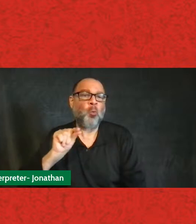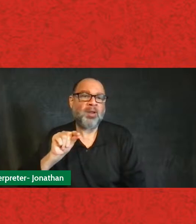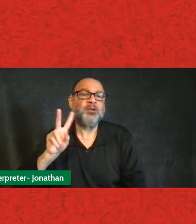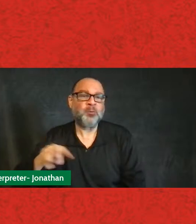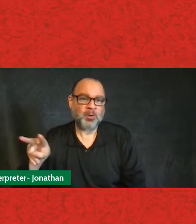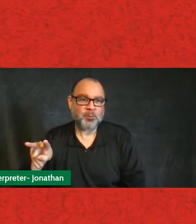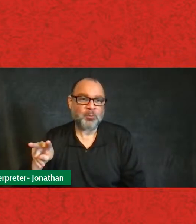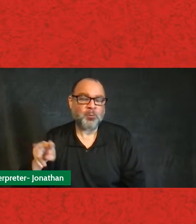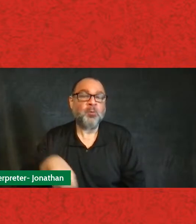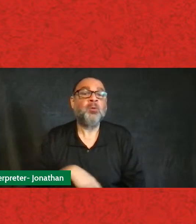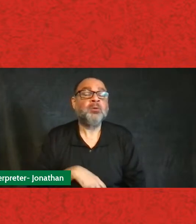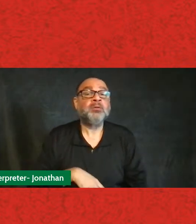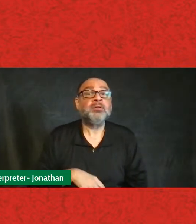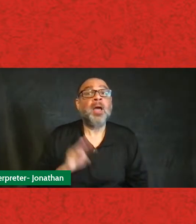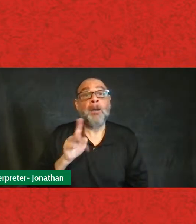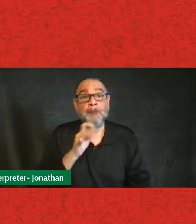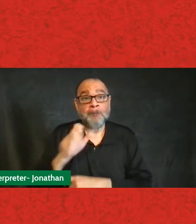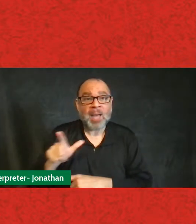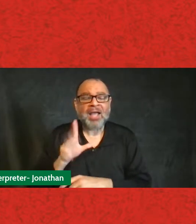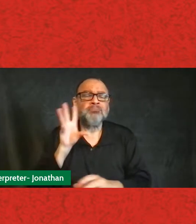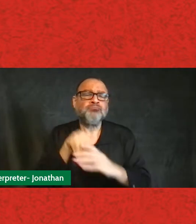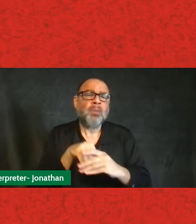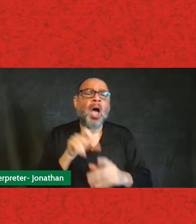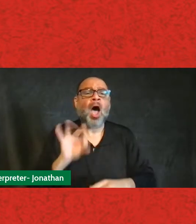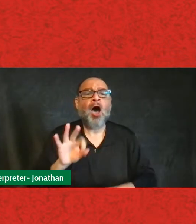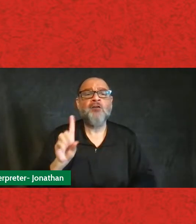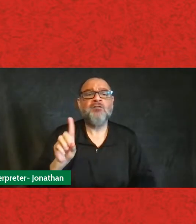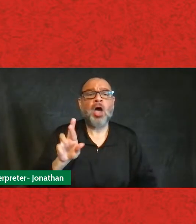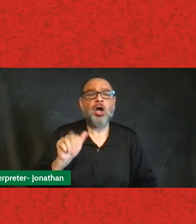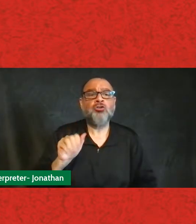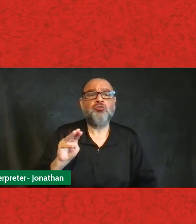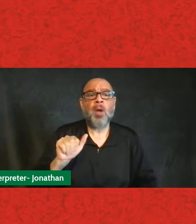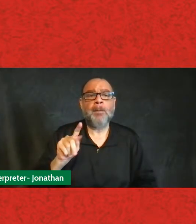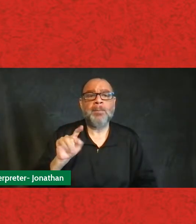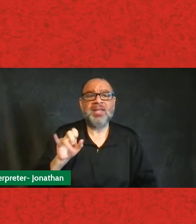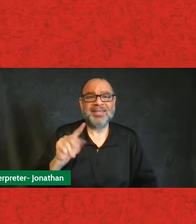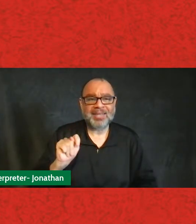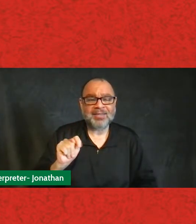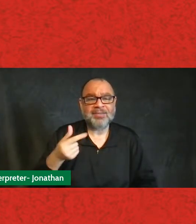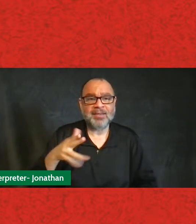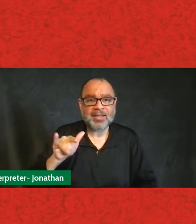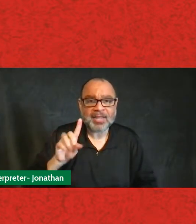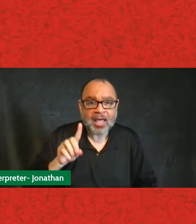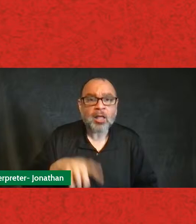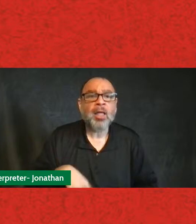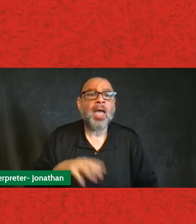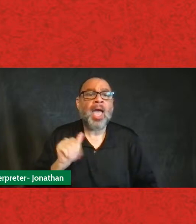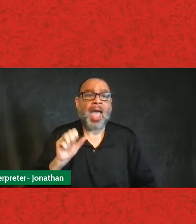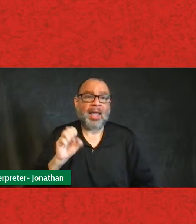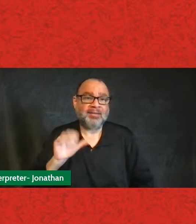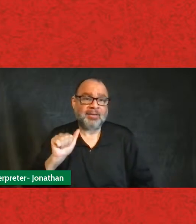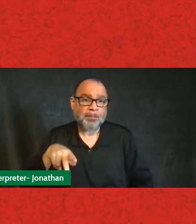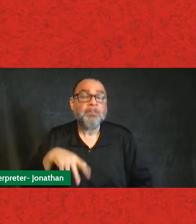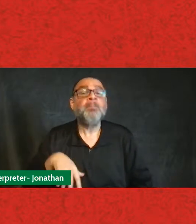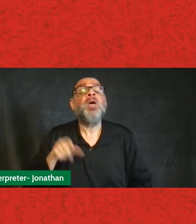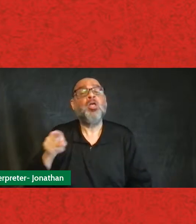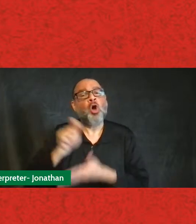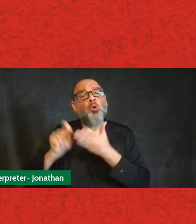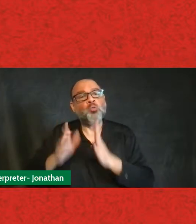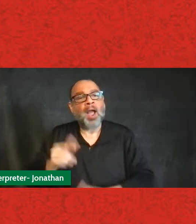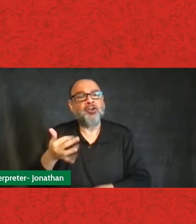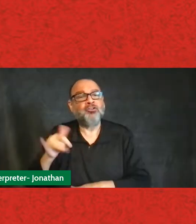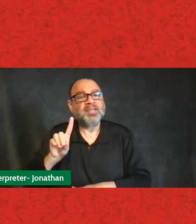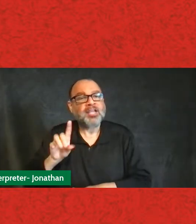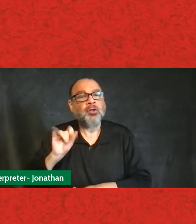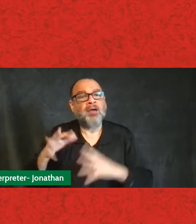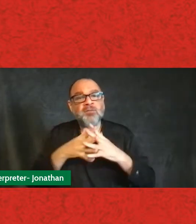a member of the Dramatists Guild, ASCAP, the Writers Guild of America, and the Black